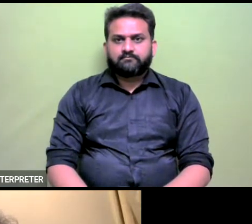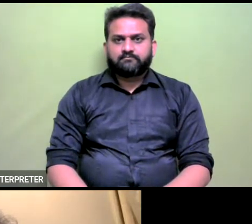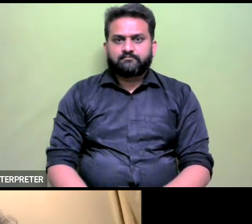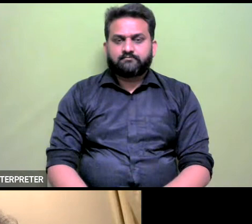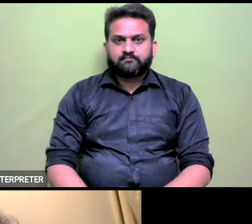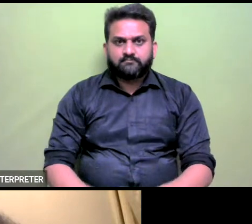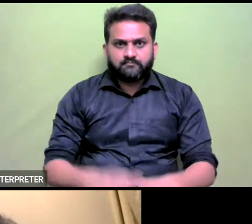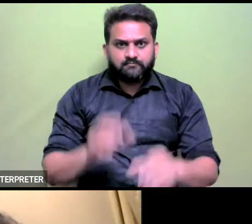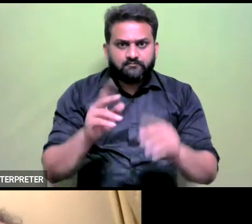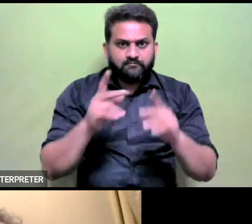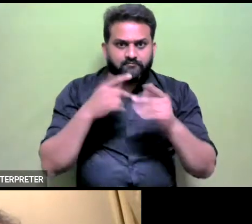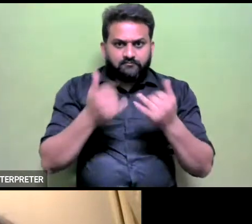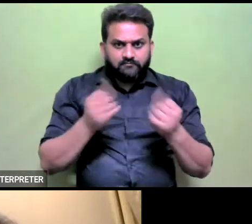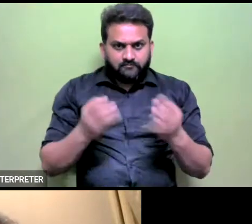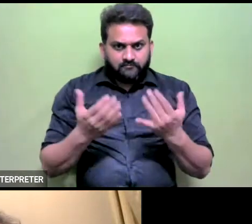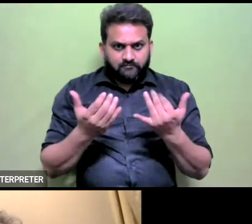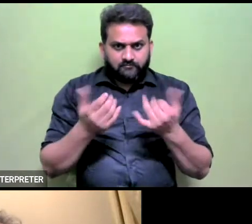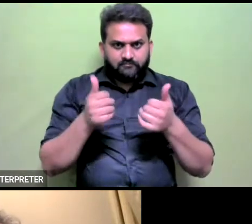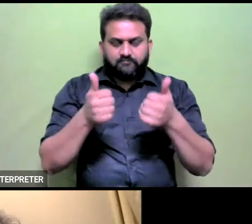So, with your permission, may I start?